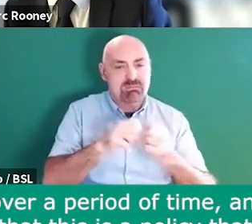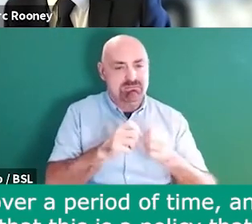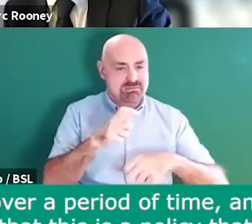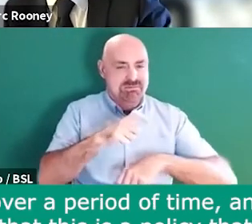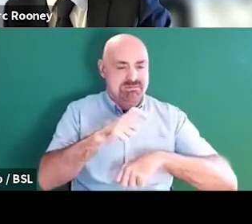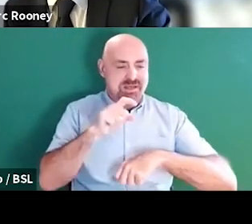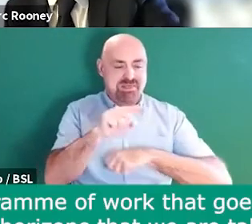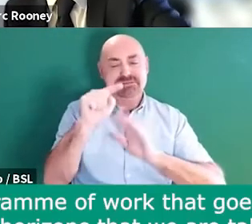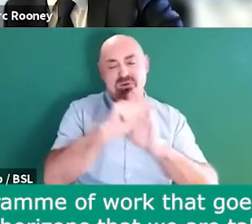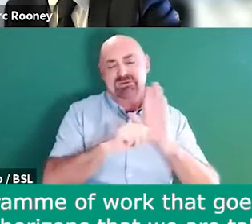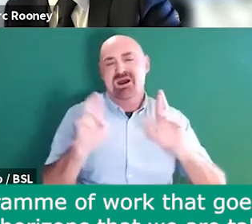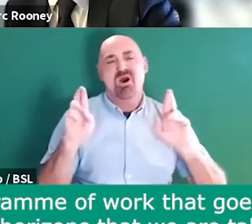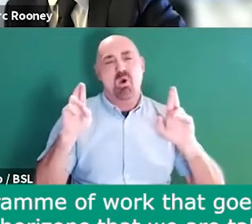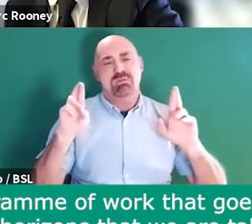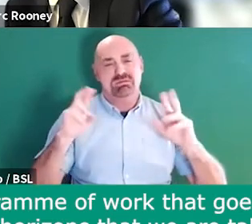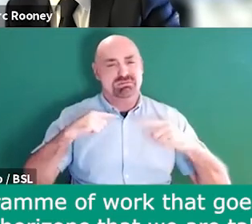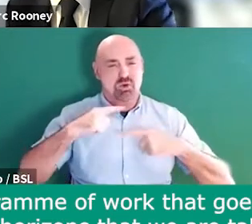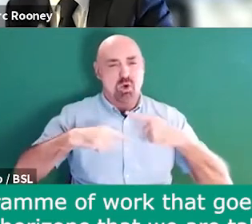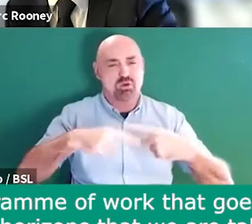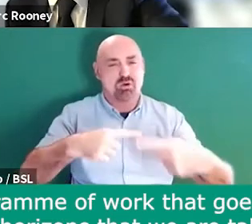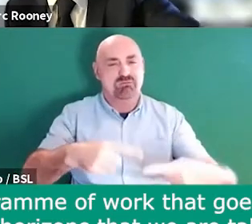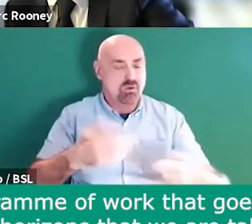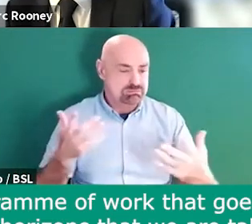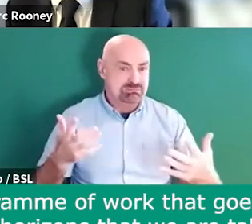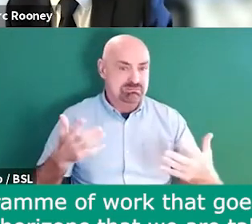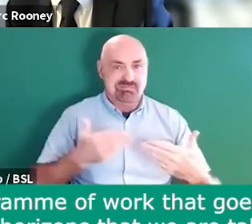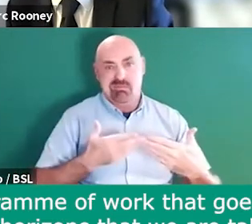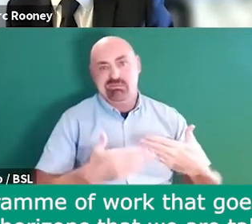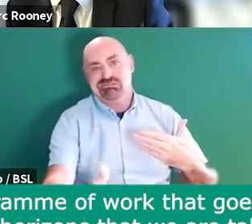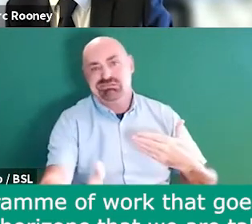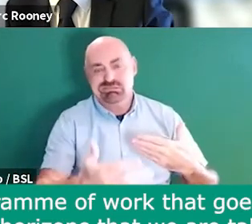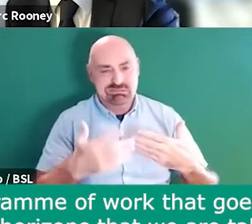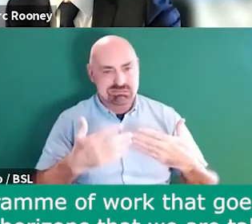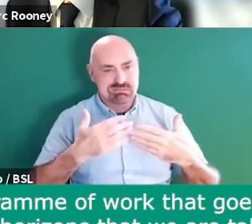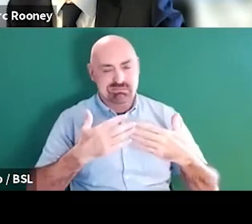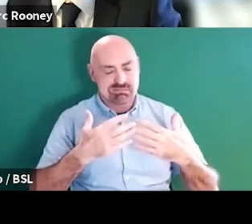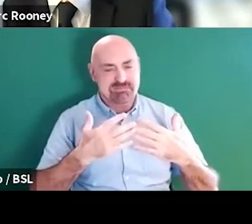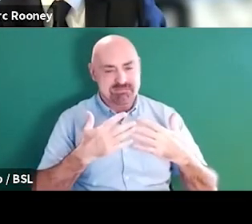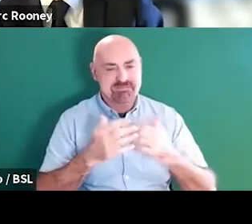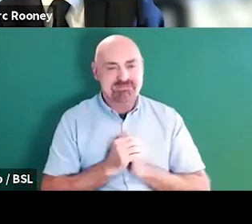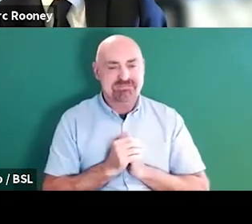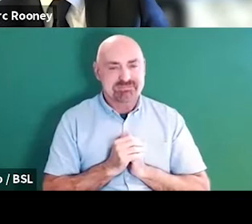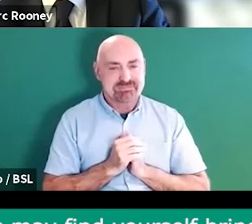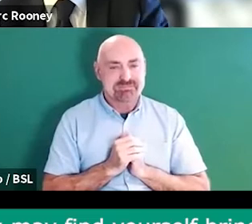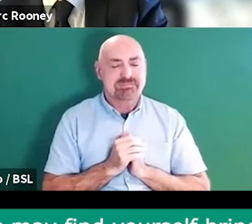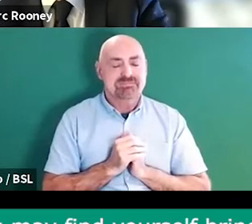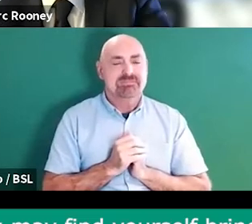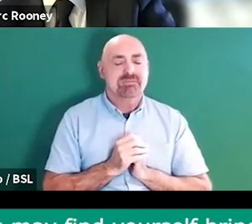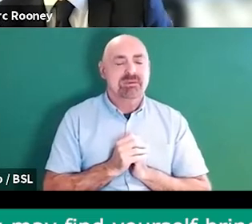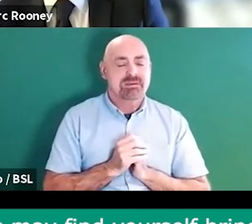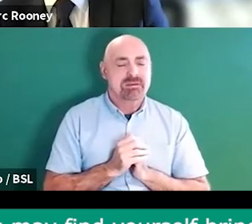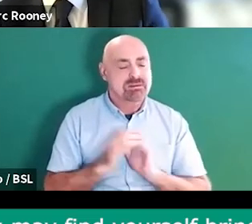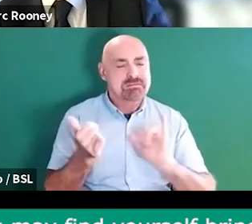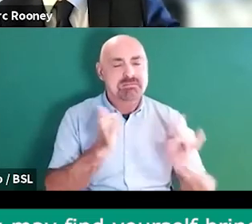this is a policy that goes on for a programme of work that goes on beyond the kind of horizons that government can ever talk in. Yeah, you may